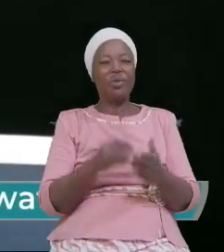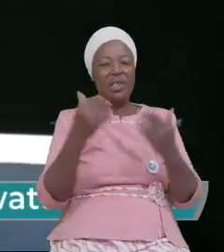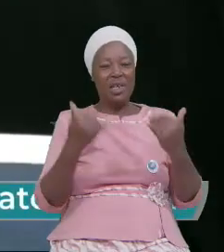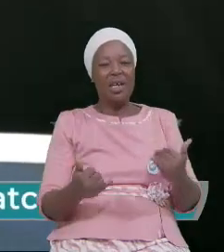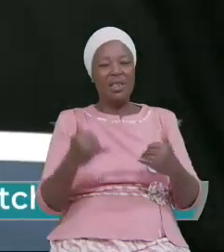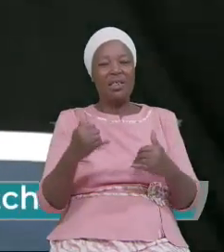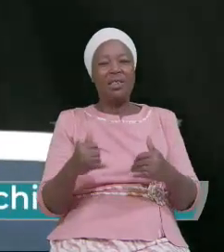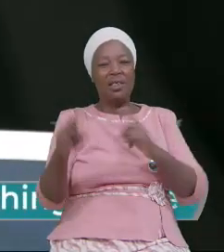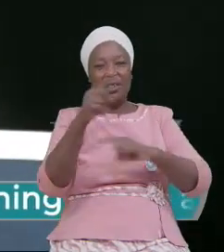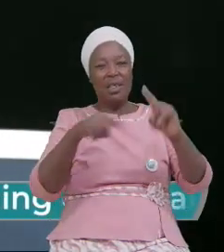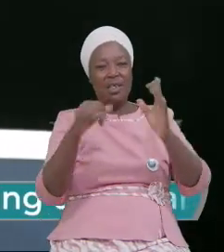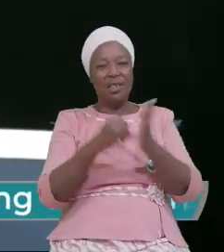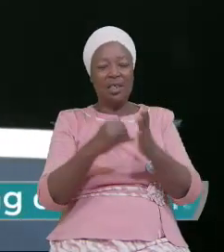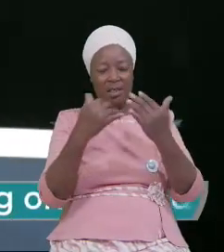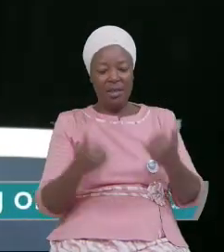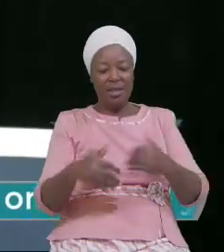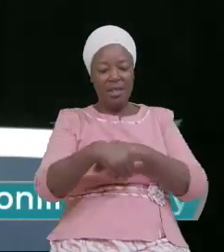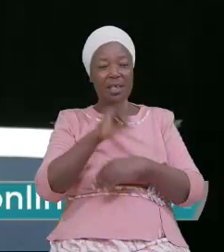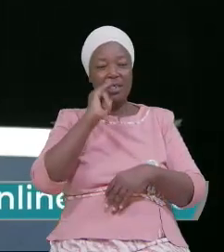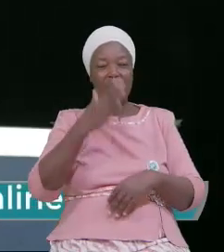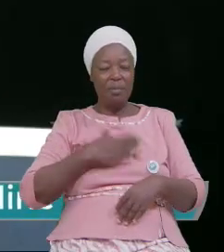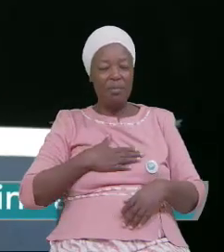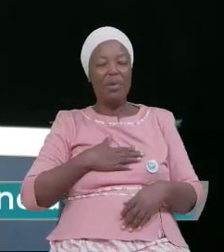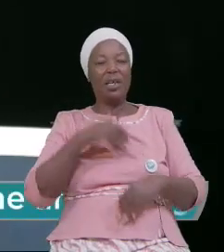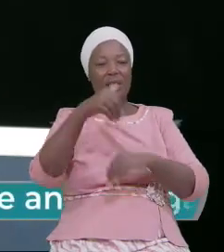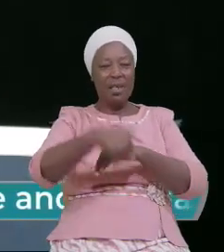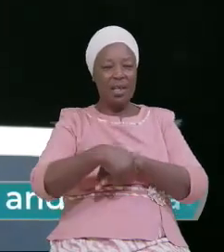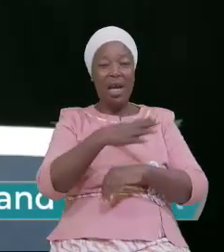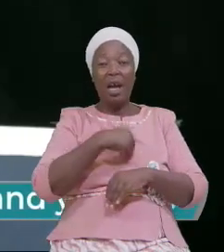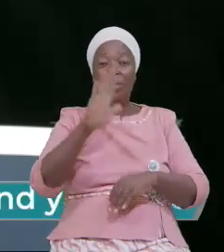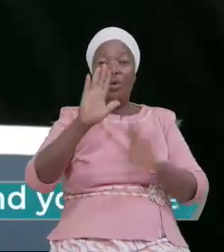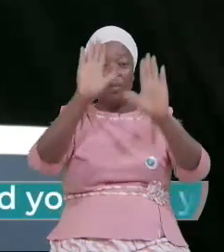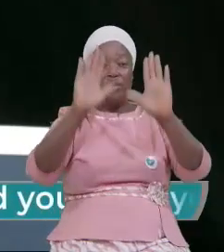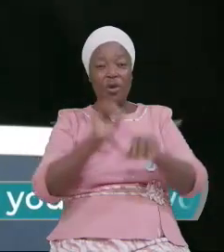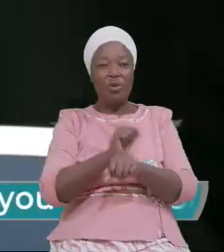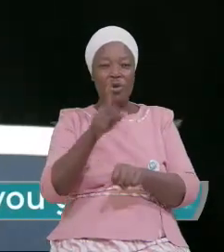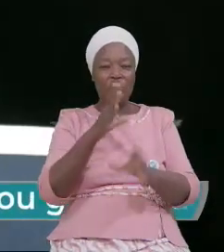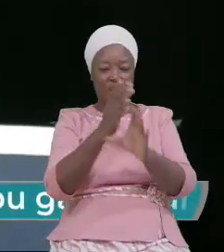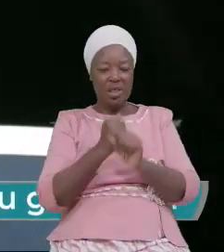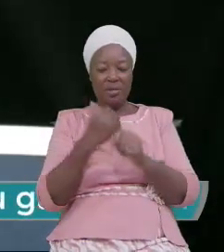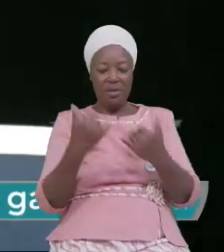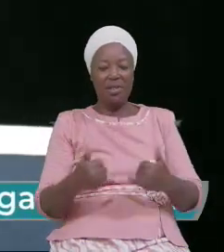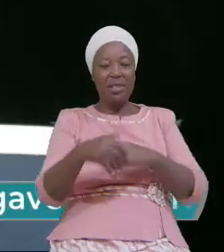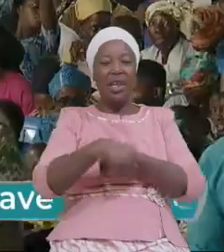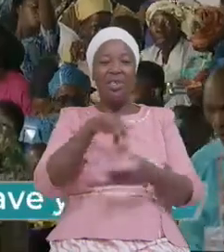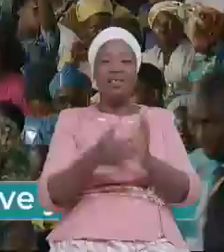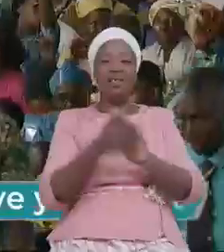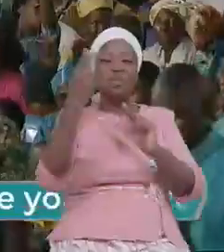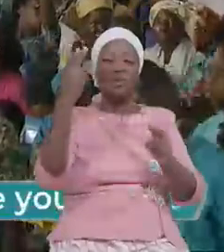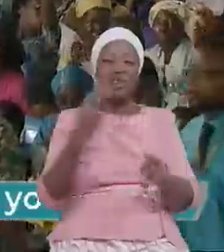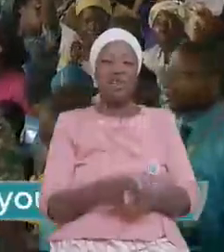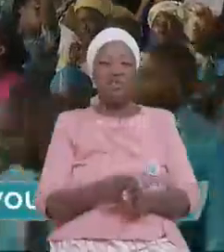night. And your miracles you will receive tonight in Jesus' name.